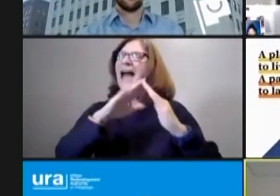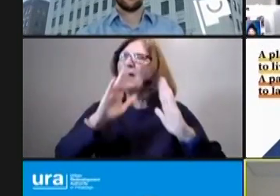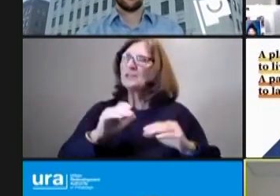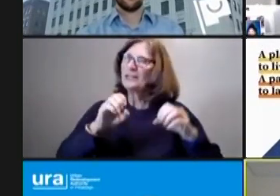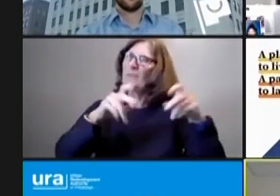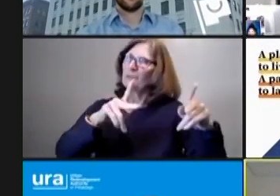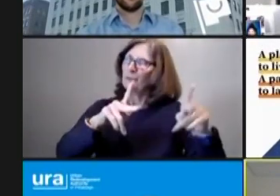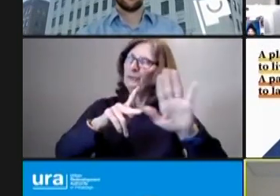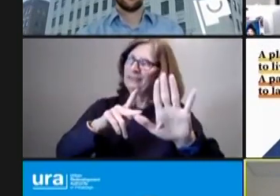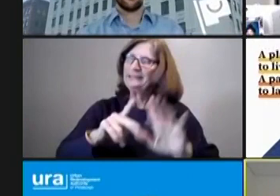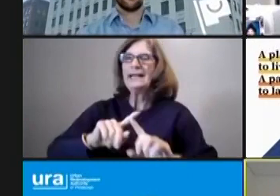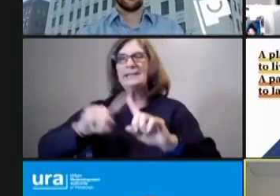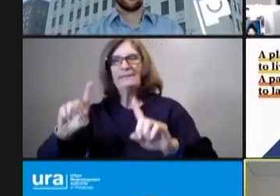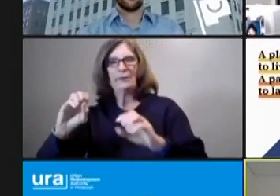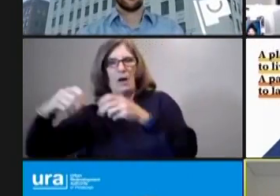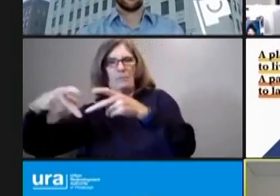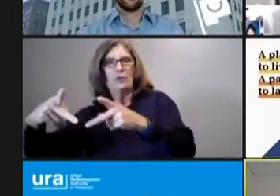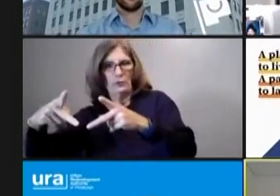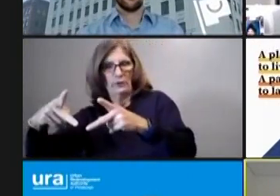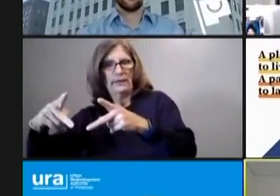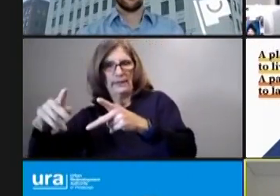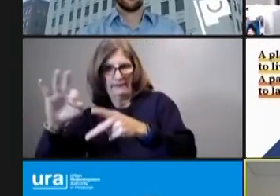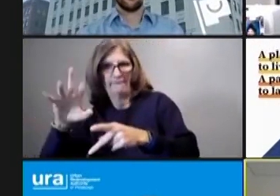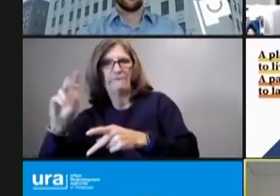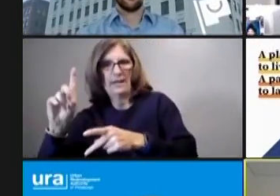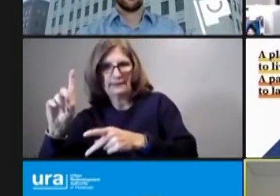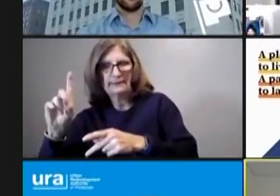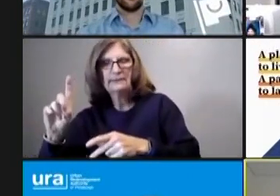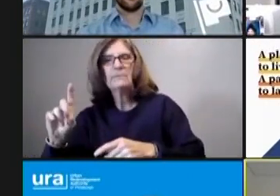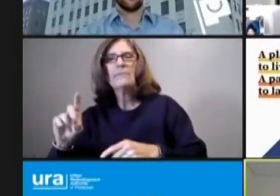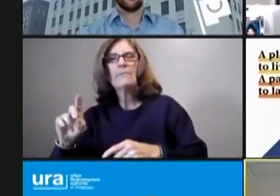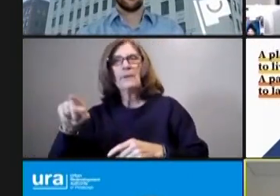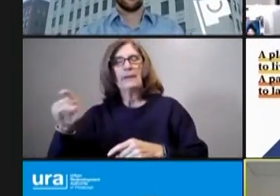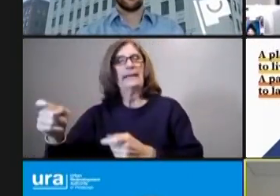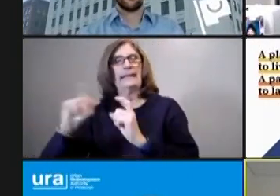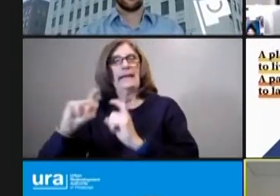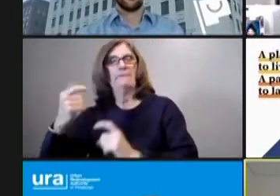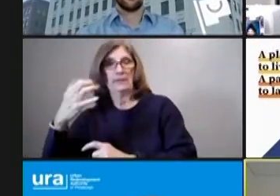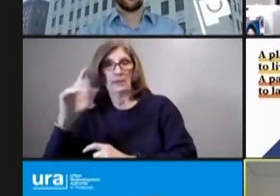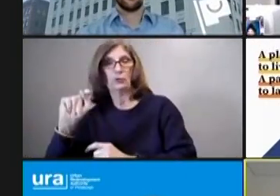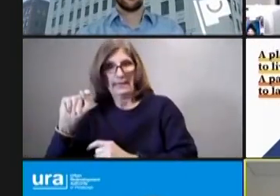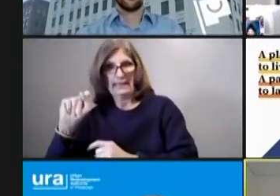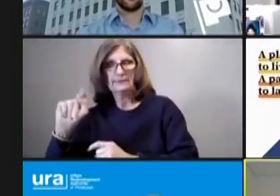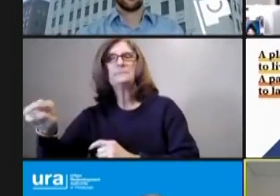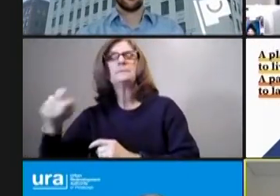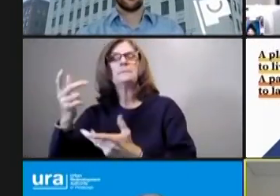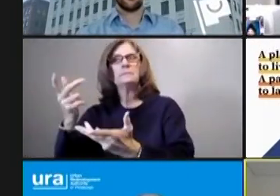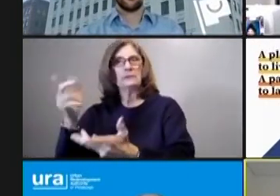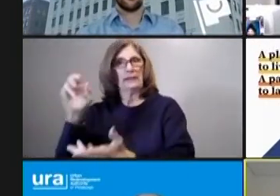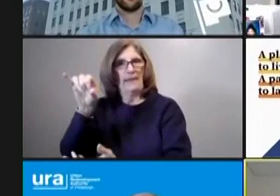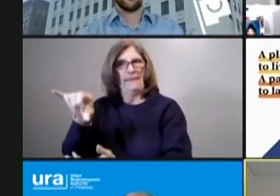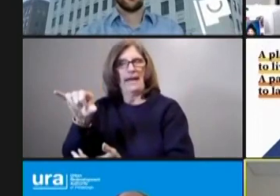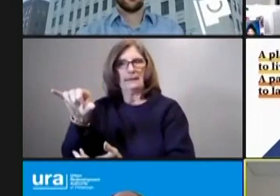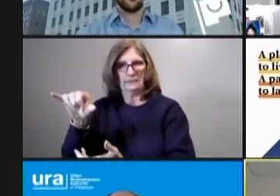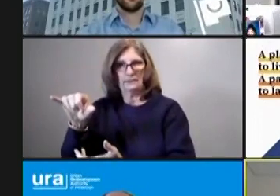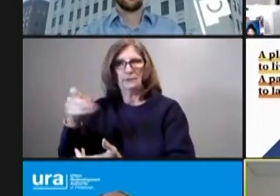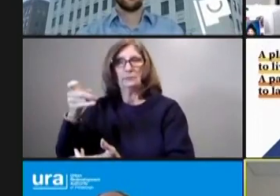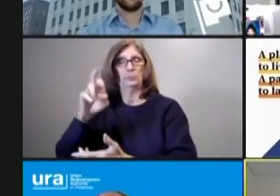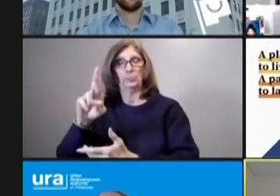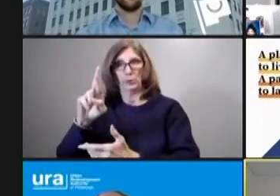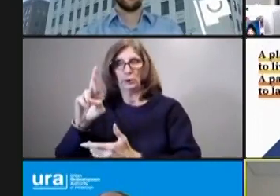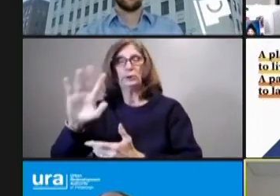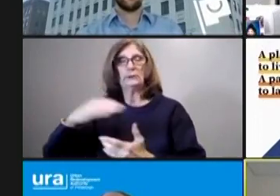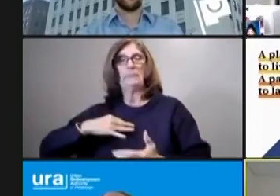Grant Foundation organization, Opportunity Fund, has given us a grant where PUR will pay tenants